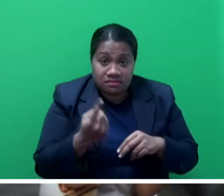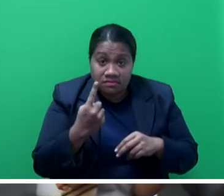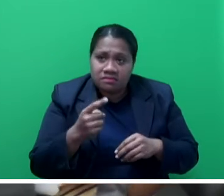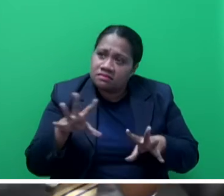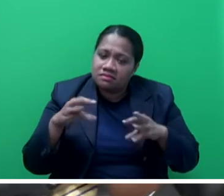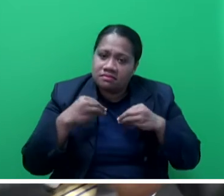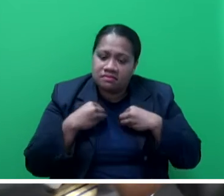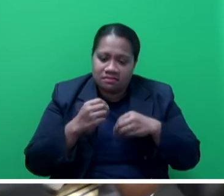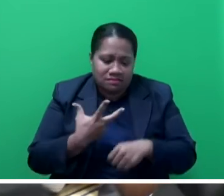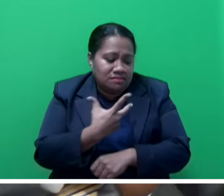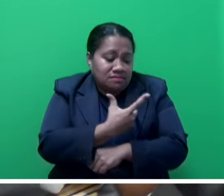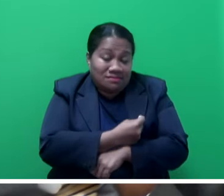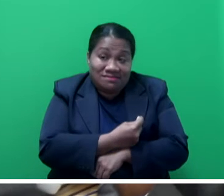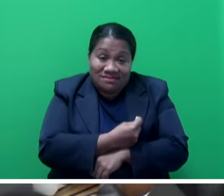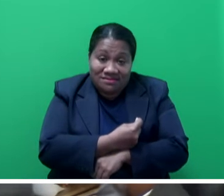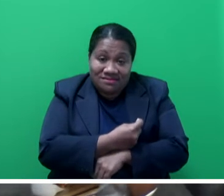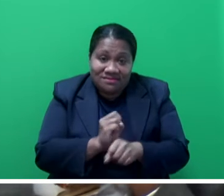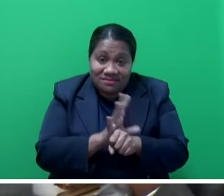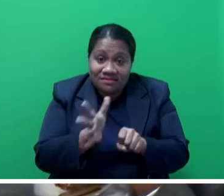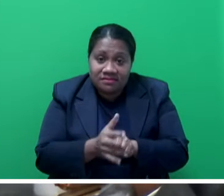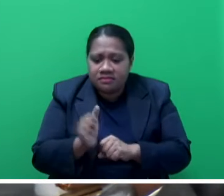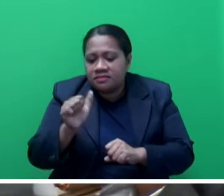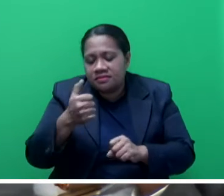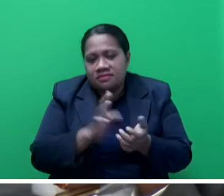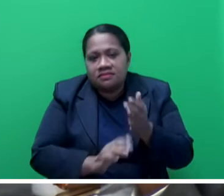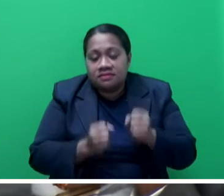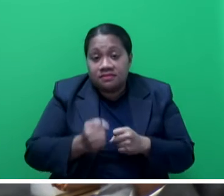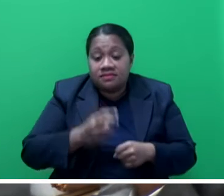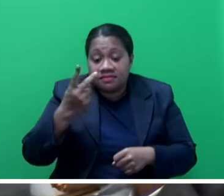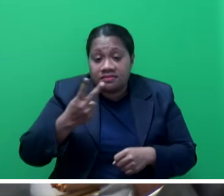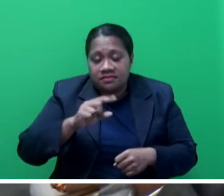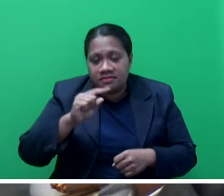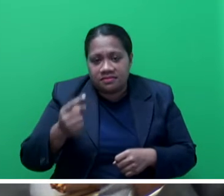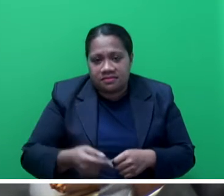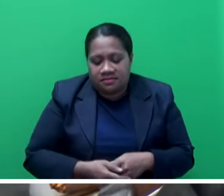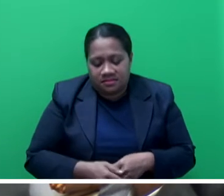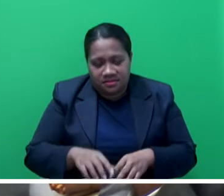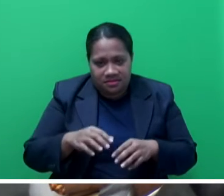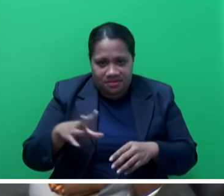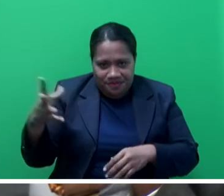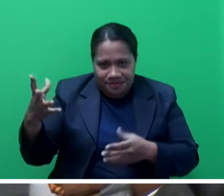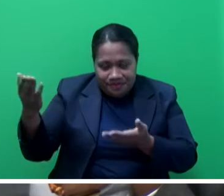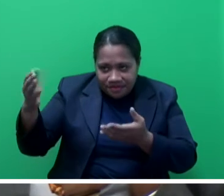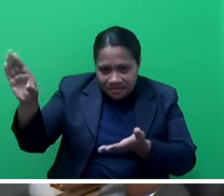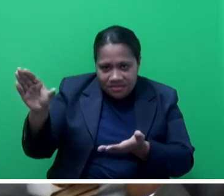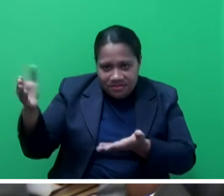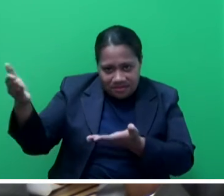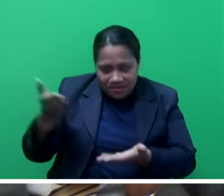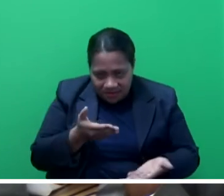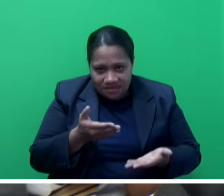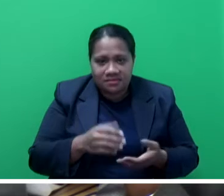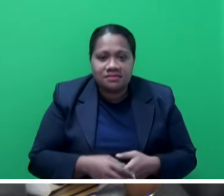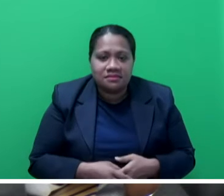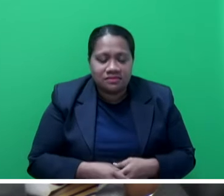COVID-19 vaccine on the 6th of March, 12,000 doses of the AstraZeneca Oxford vaccine for 2 doses each for the target